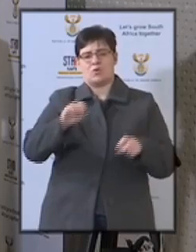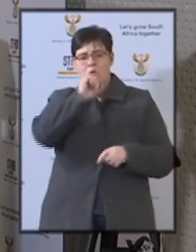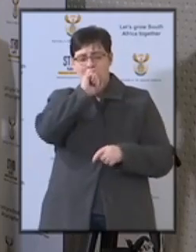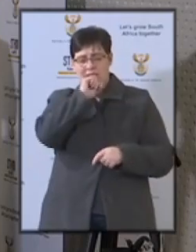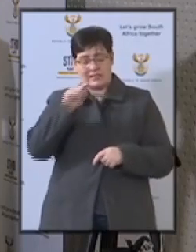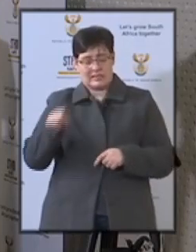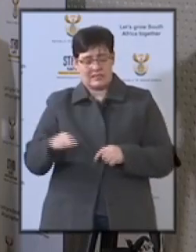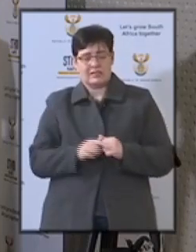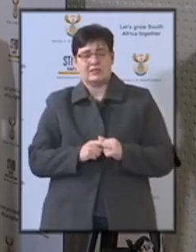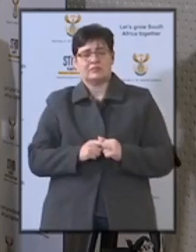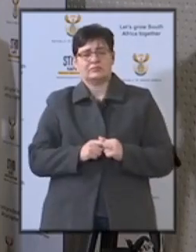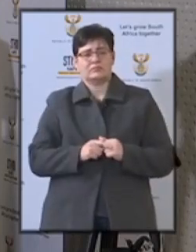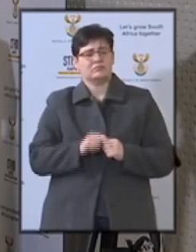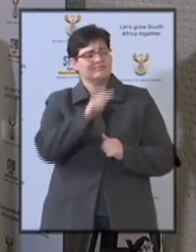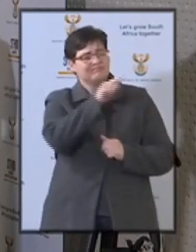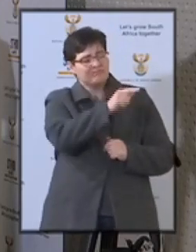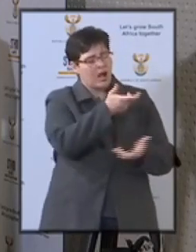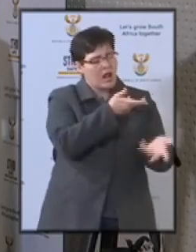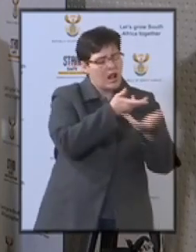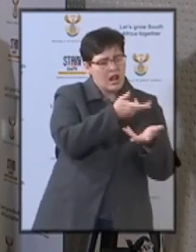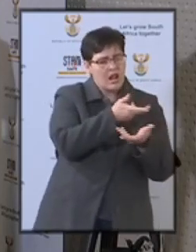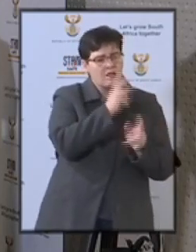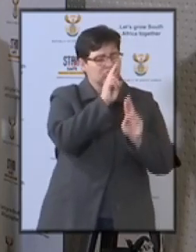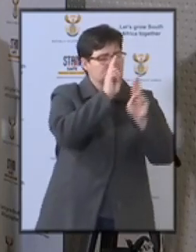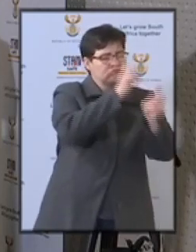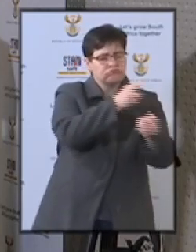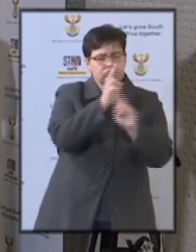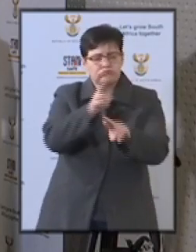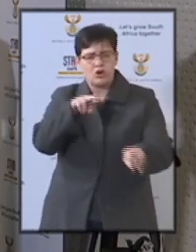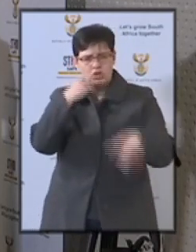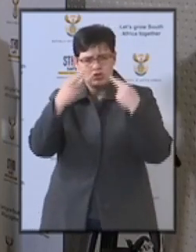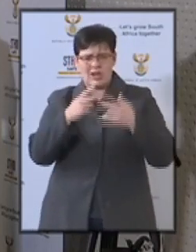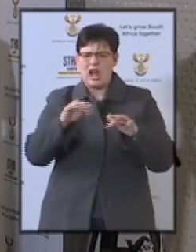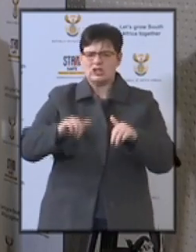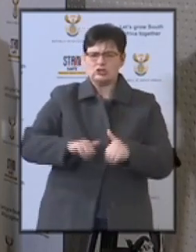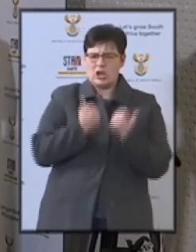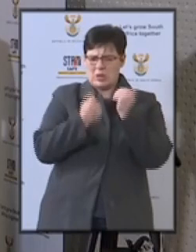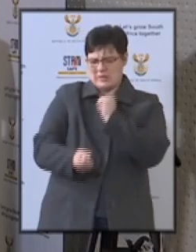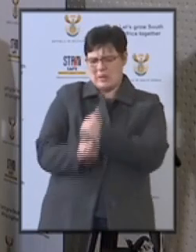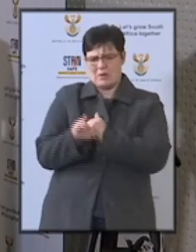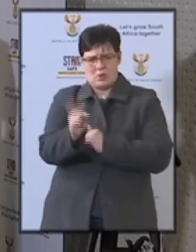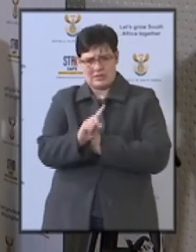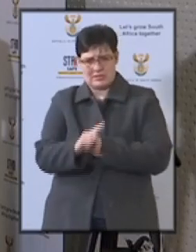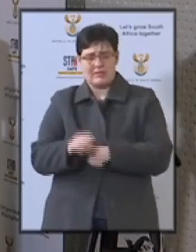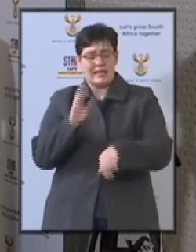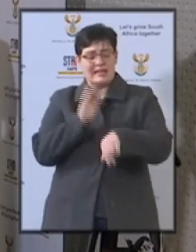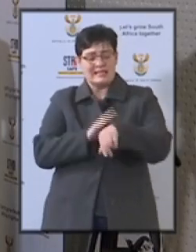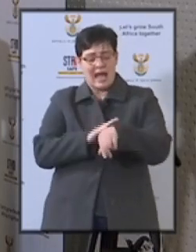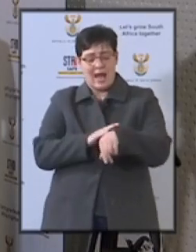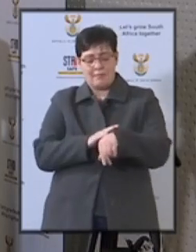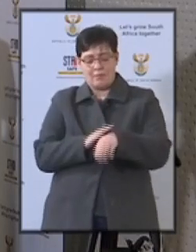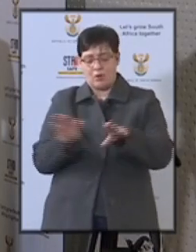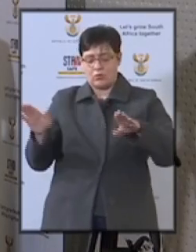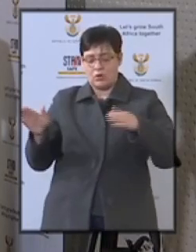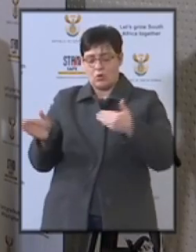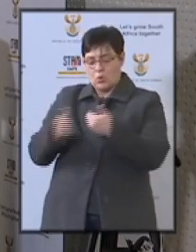your engagements with the restaurants, what challenges were laid out? And regarding the curfew, did the restaurants perhaps raise